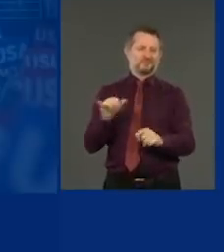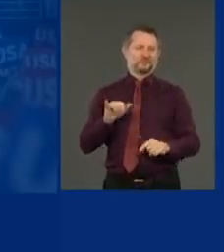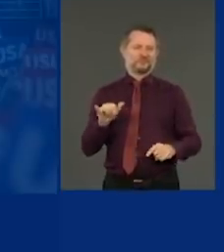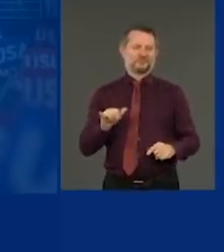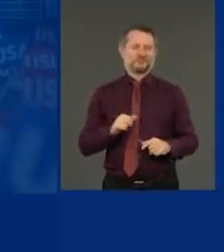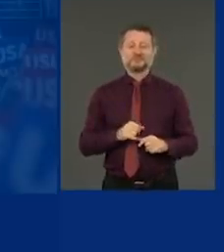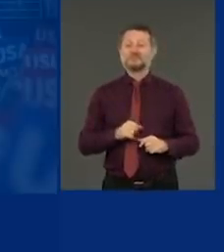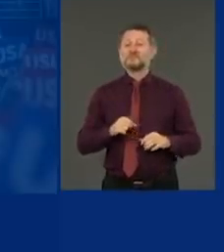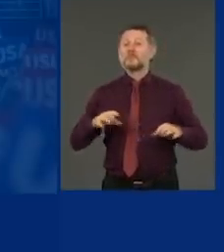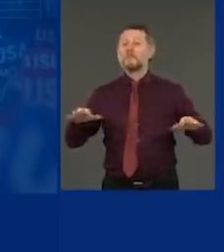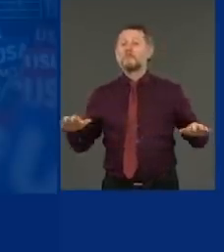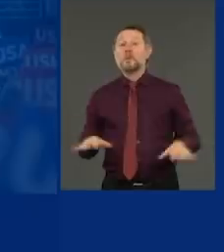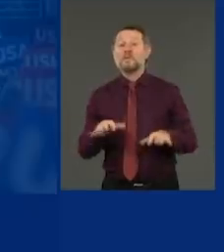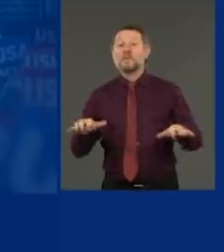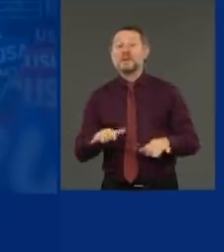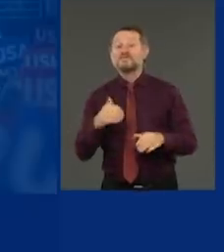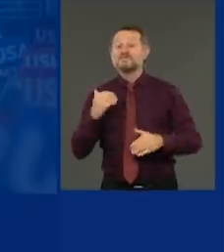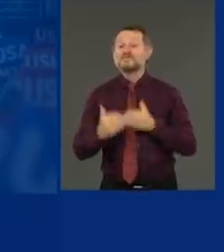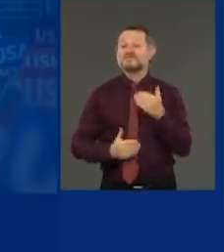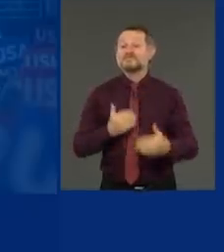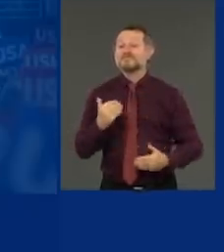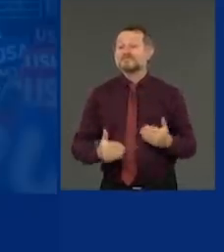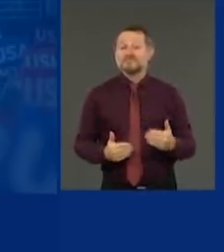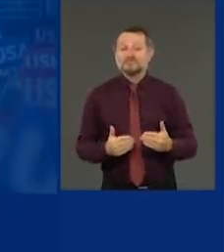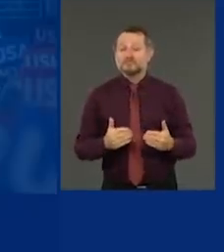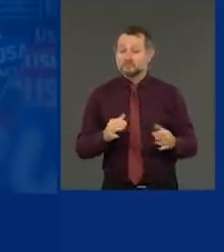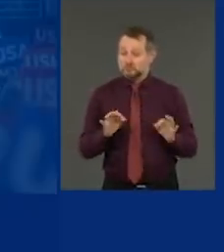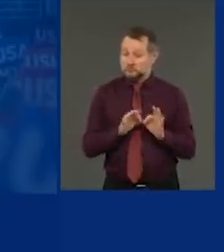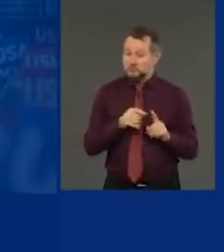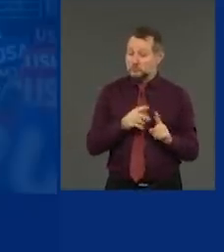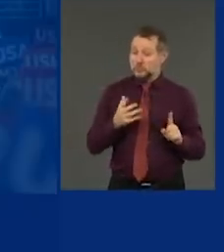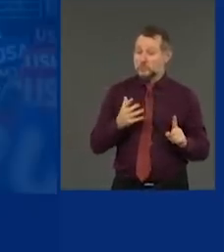Performance matters. Stripped away all the rhetoric.